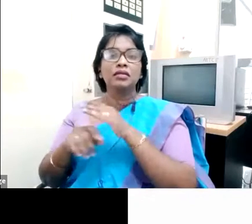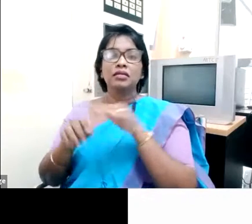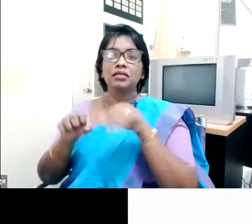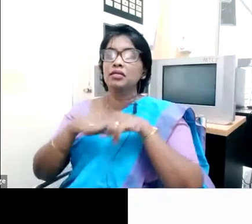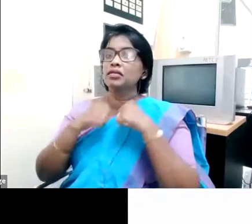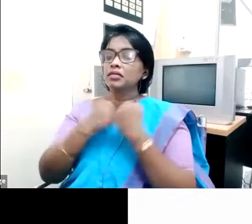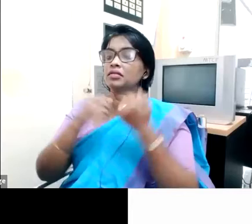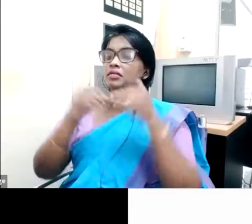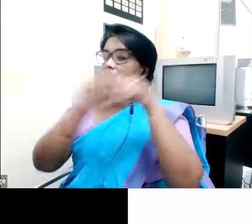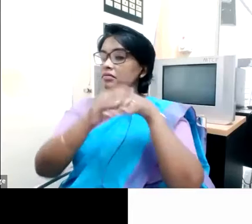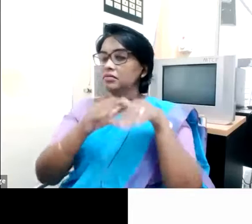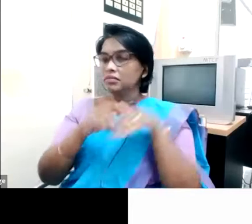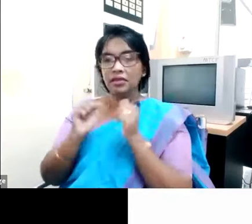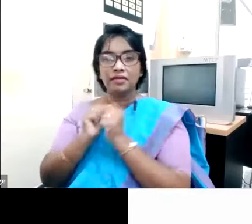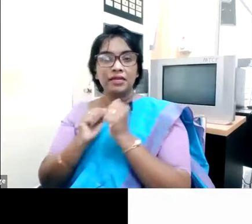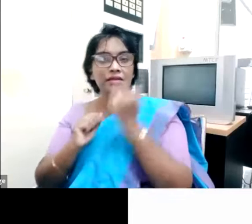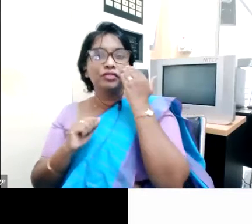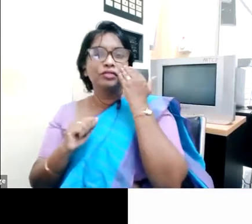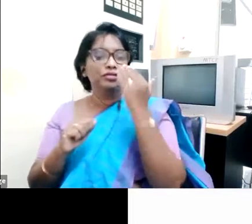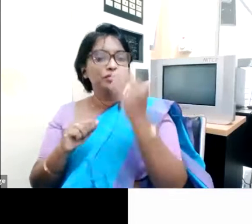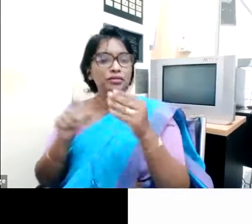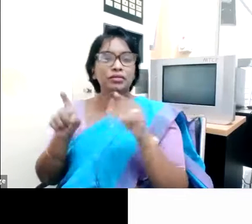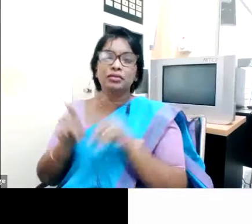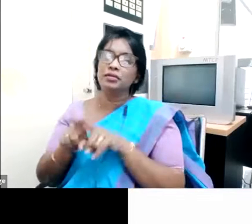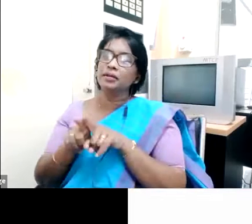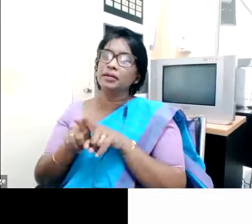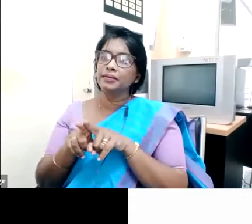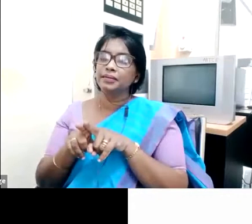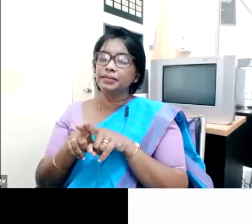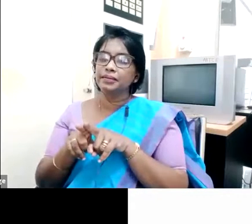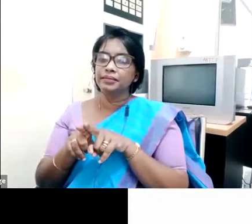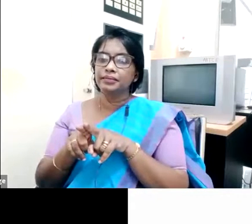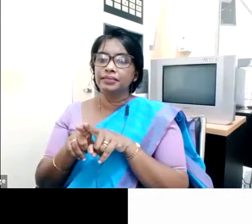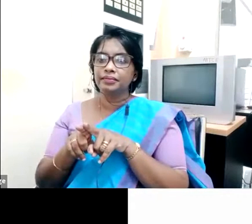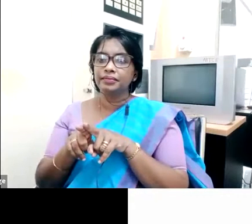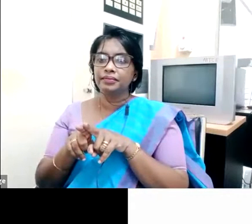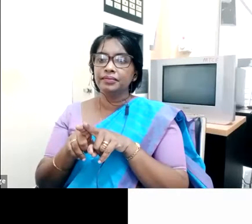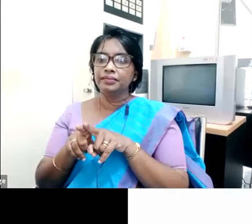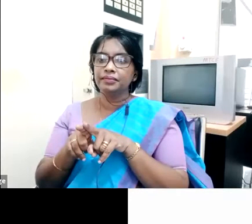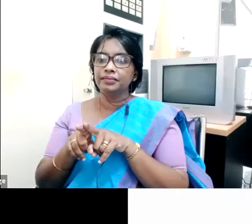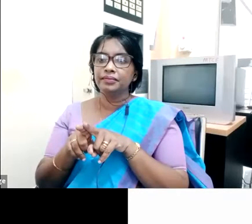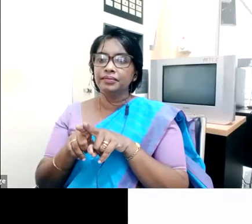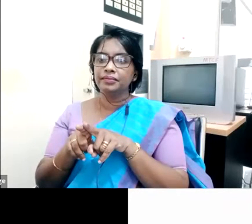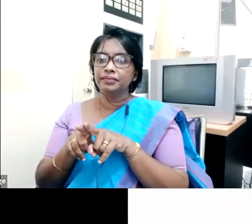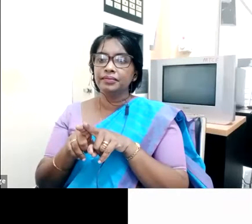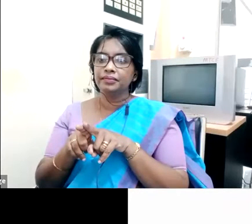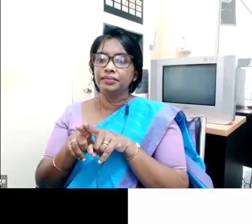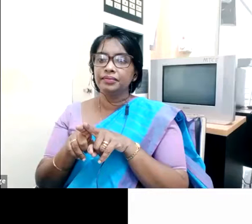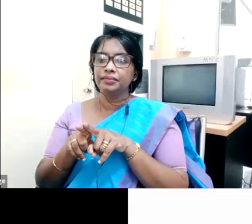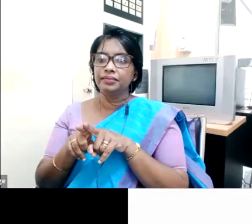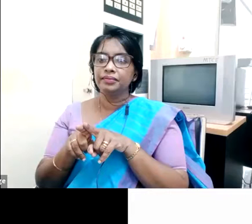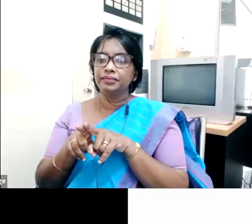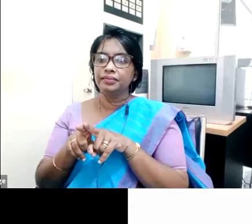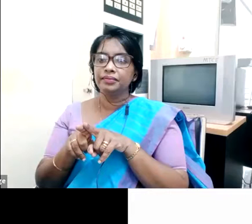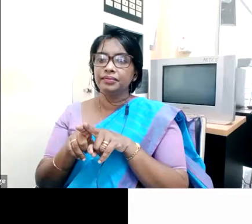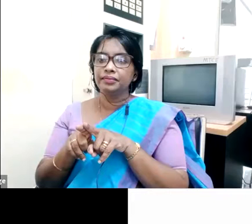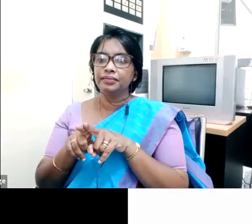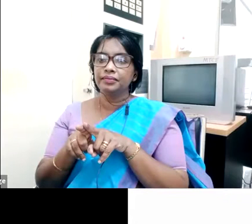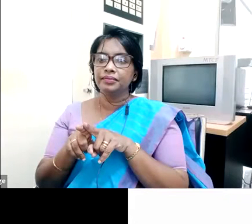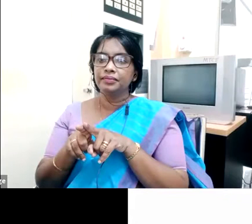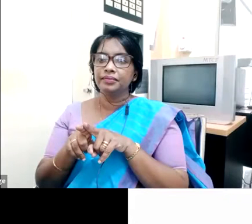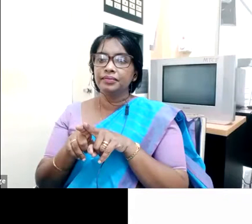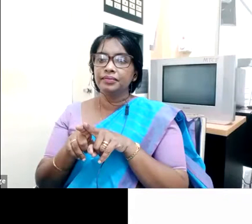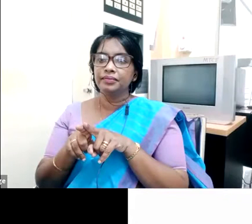to work on this agenda. Thank you. Thank you. Thank you, Dilrukshi. So I'll now